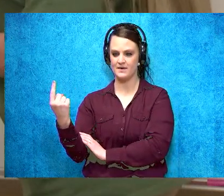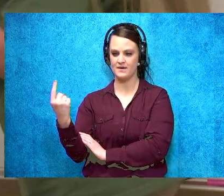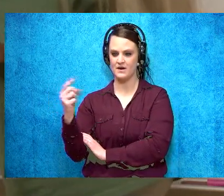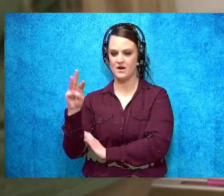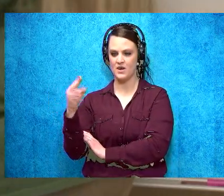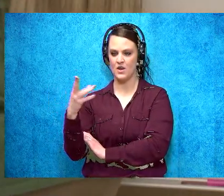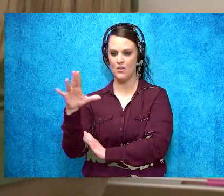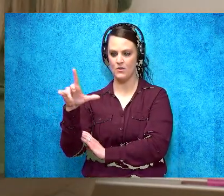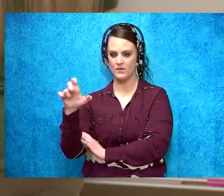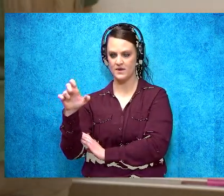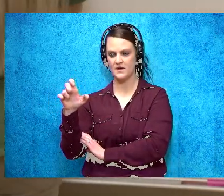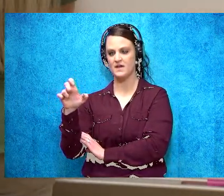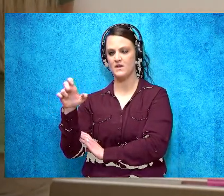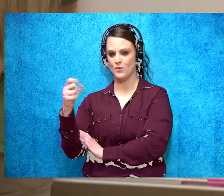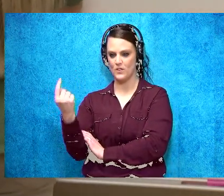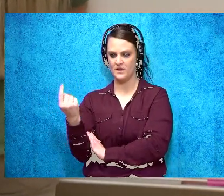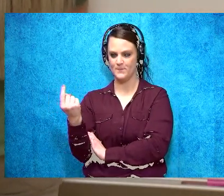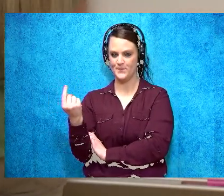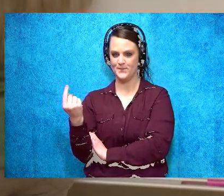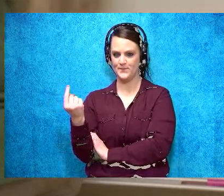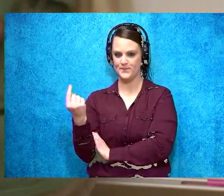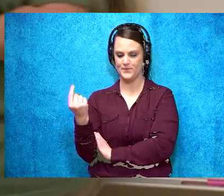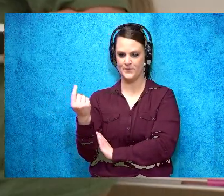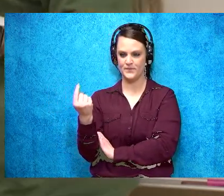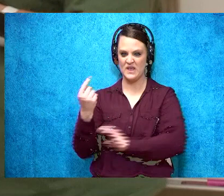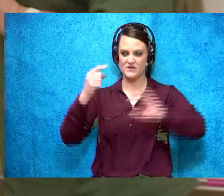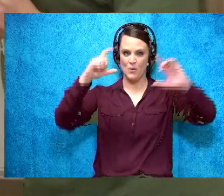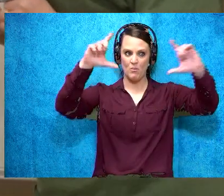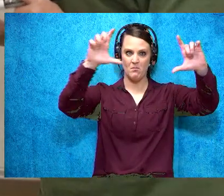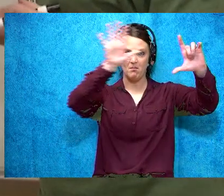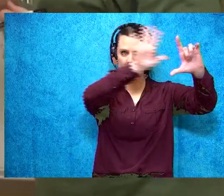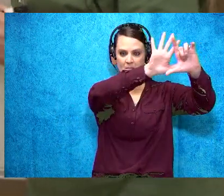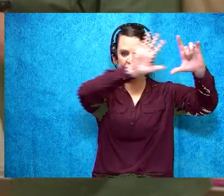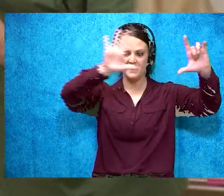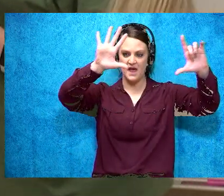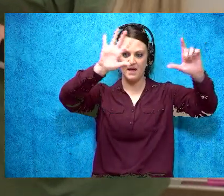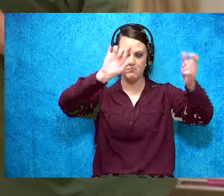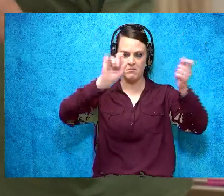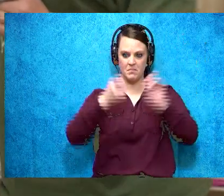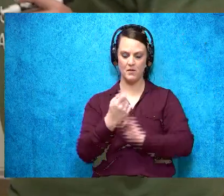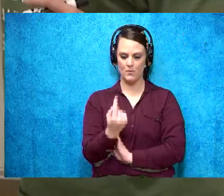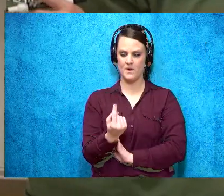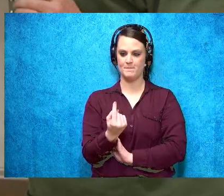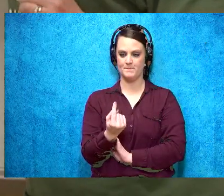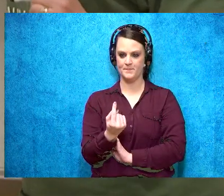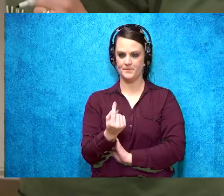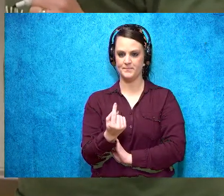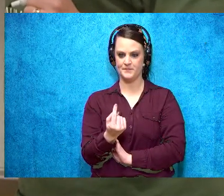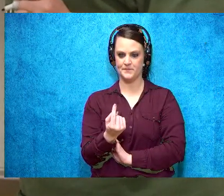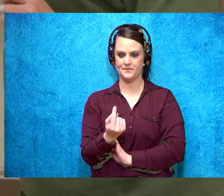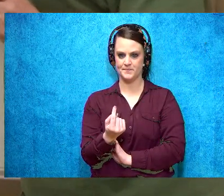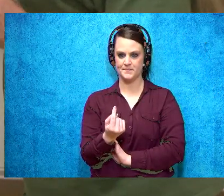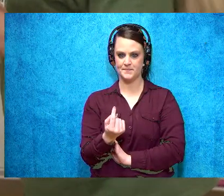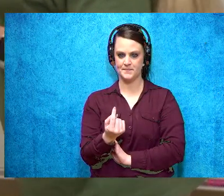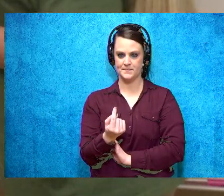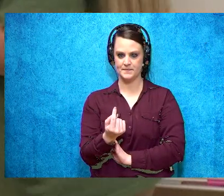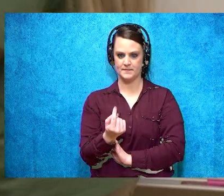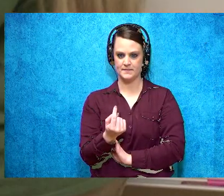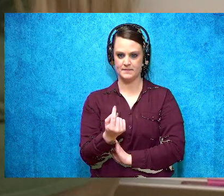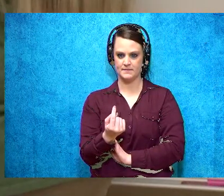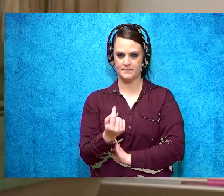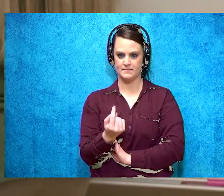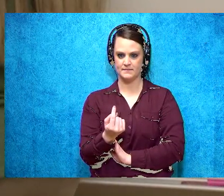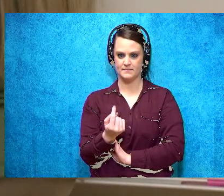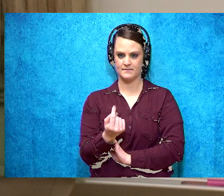whole. So this entire operation here is going to equal 1.